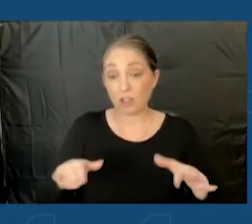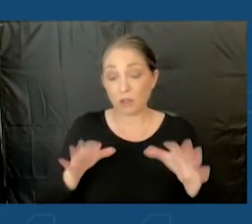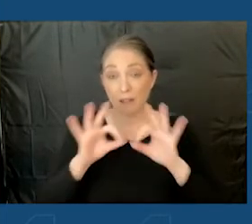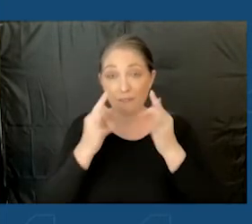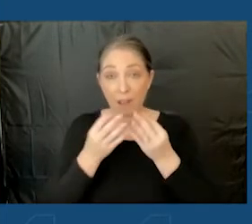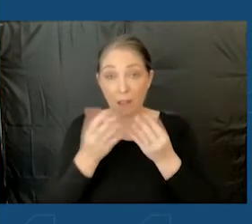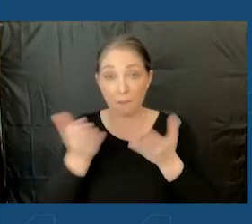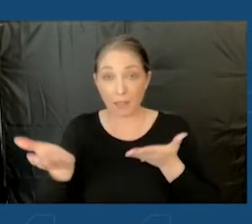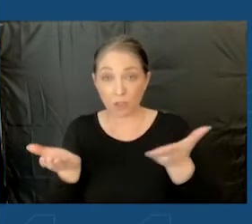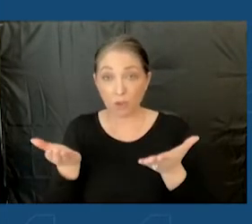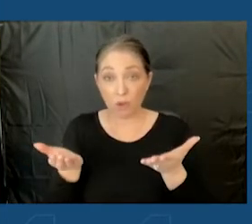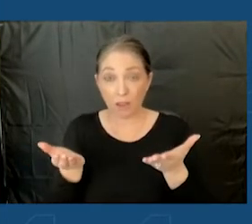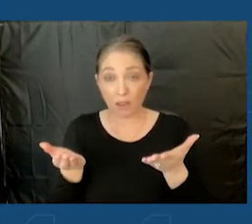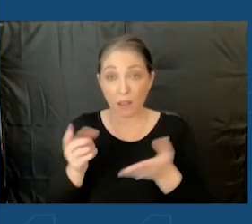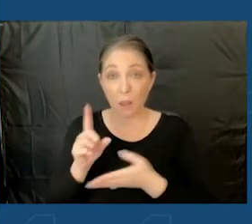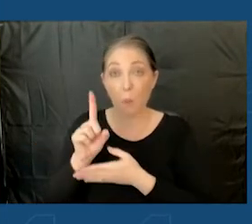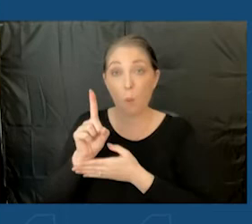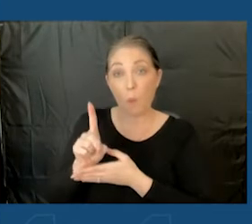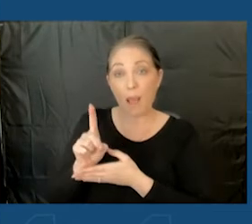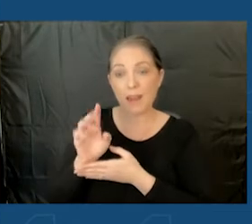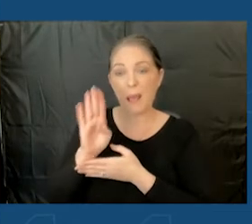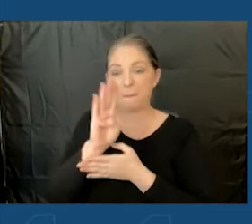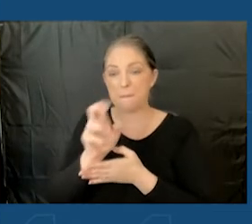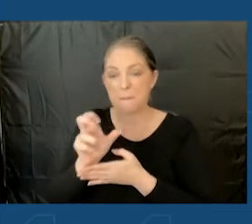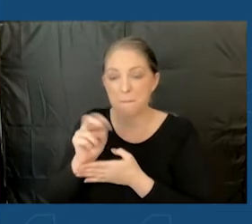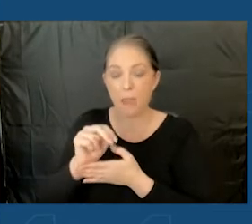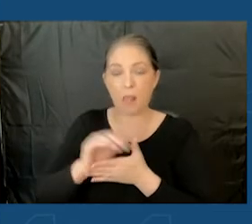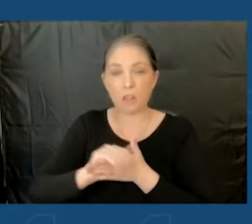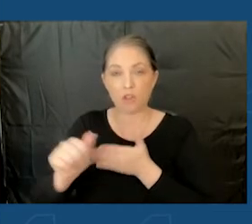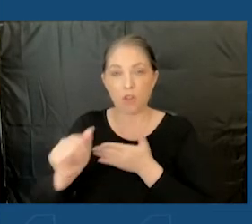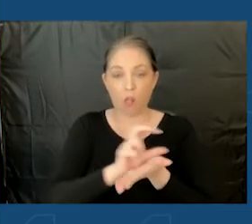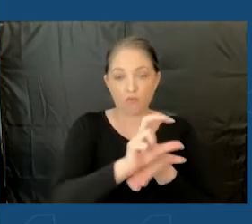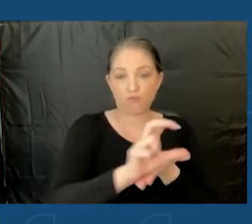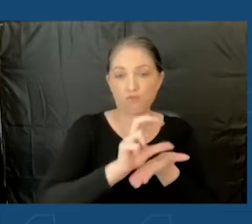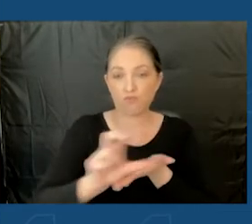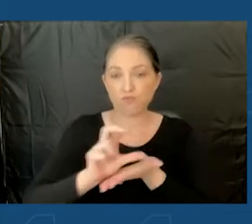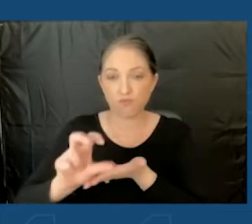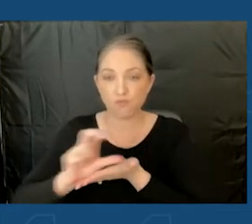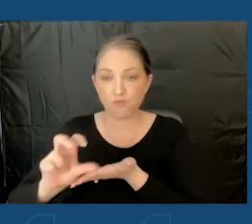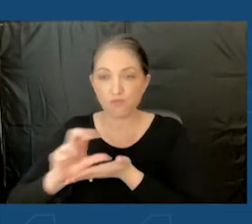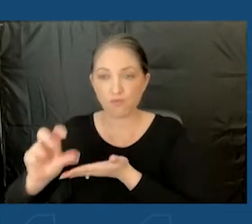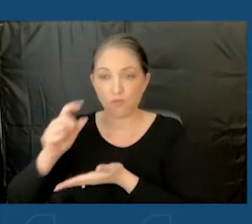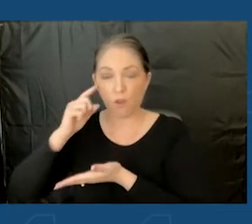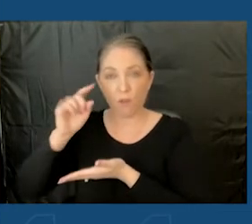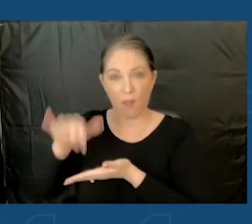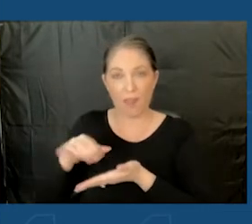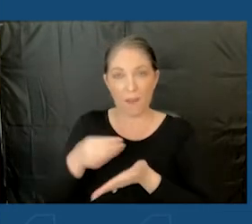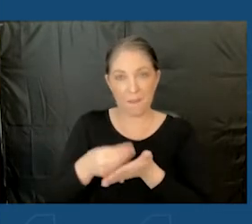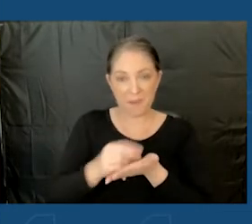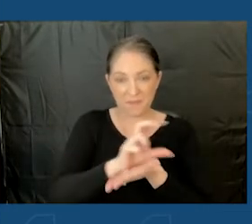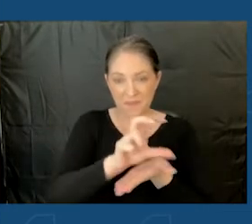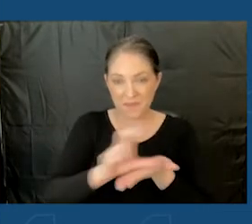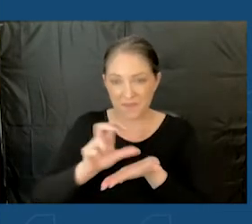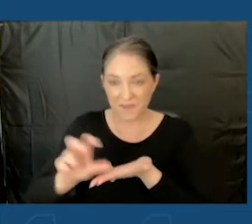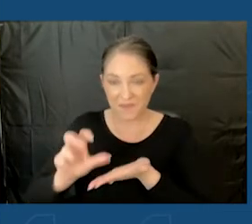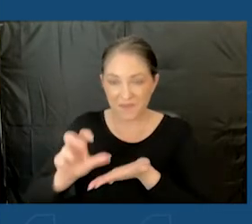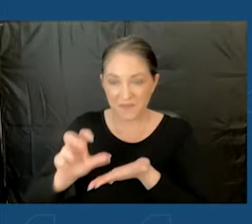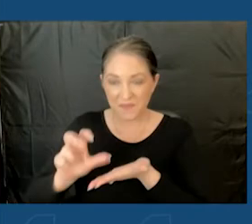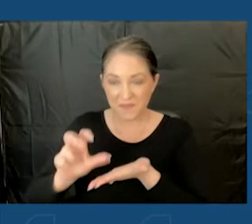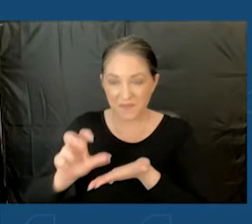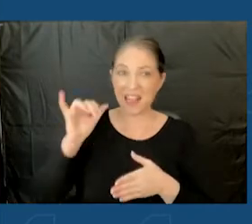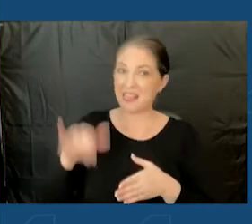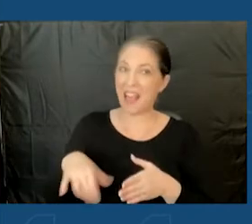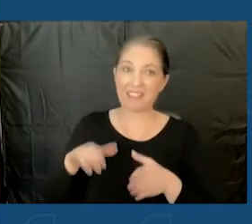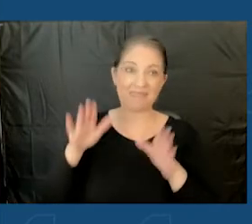distributed more than $1 billion from these funding streams combined. I think that's something to